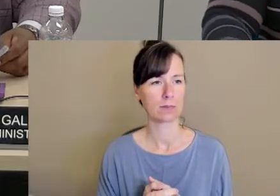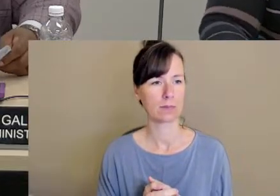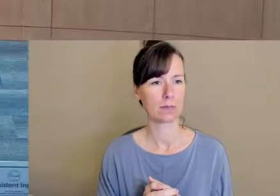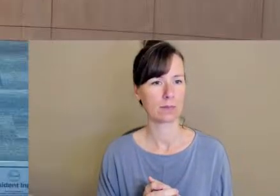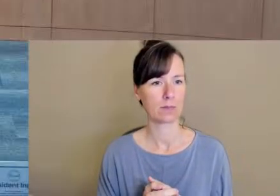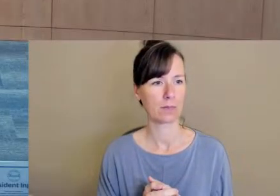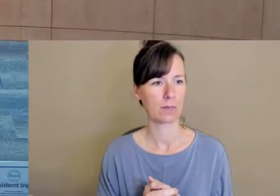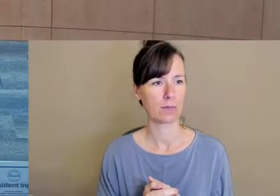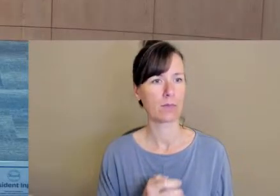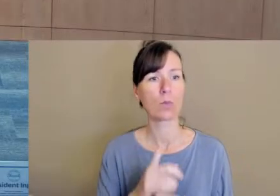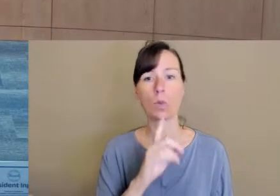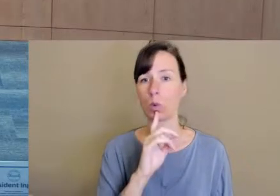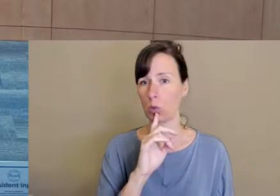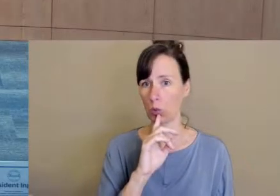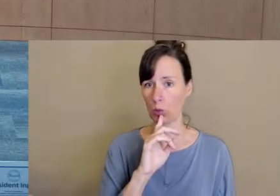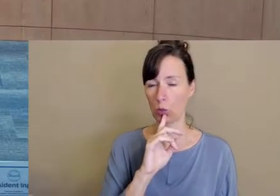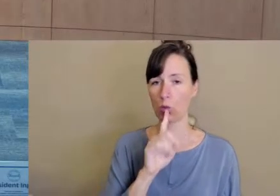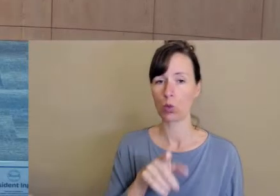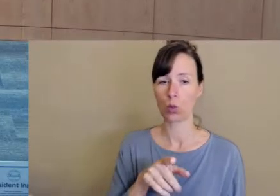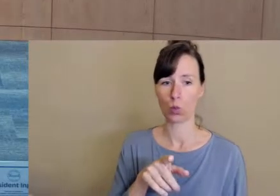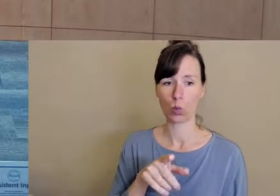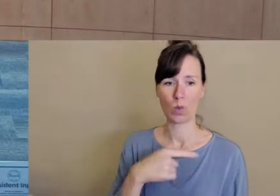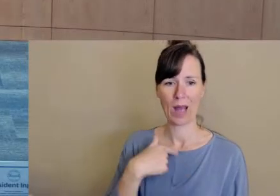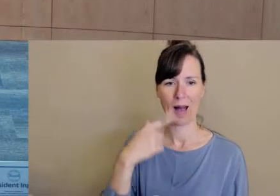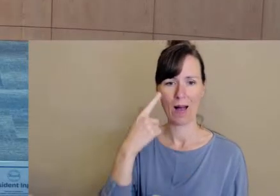Sure, though. I think it's what's going to be in your